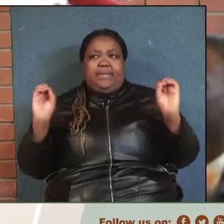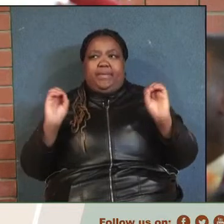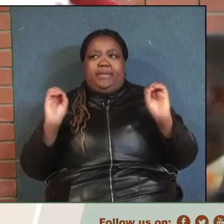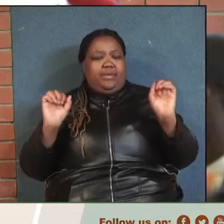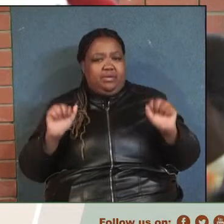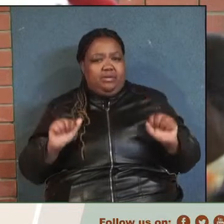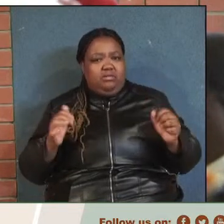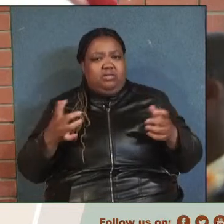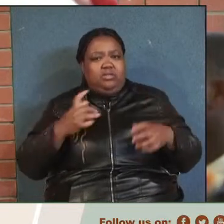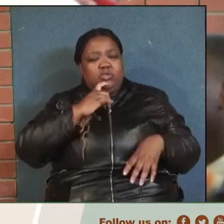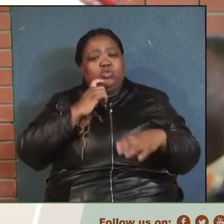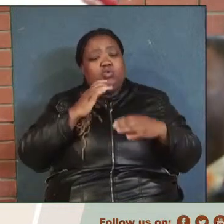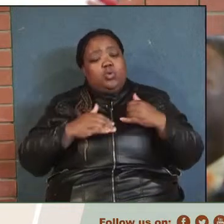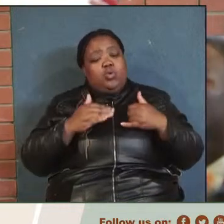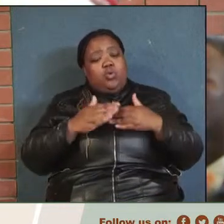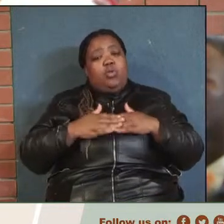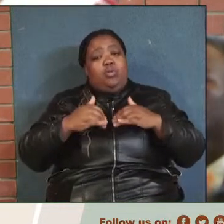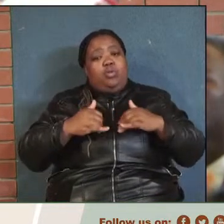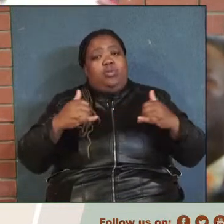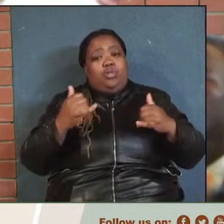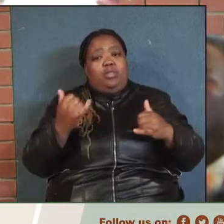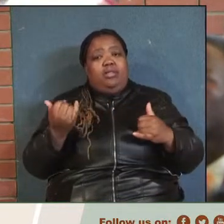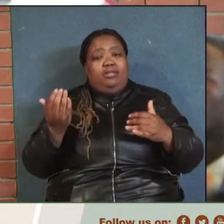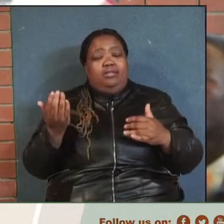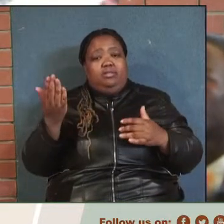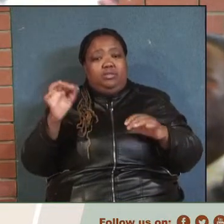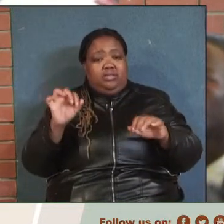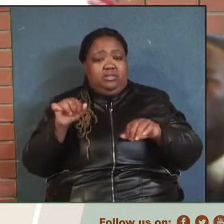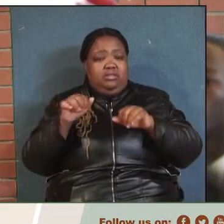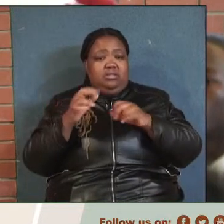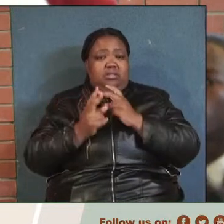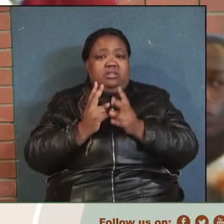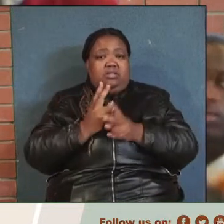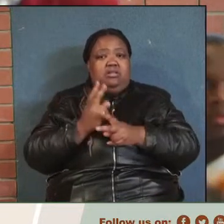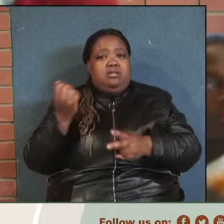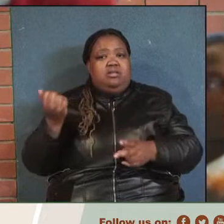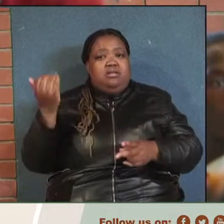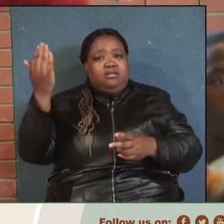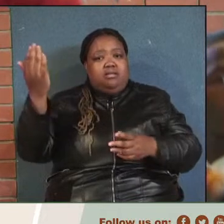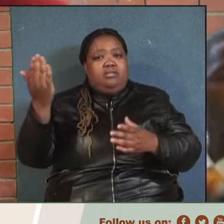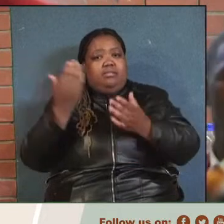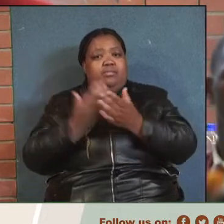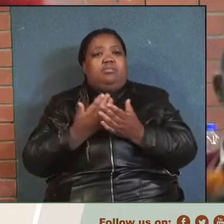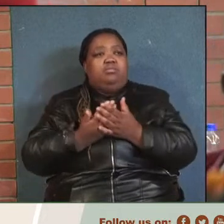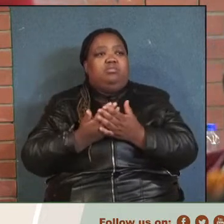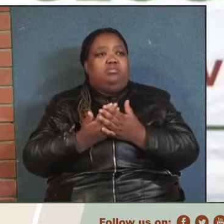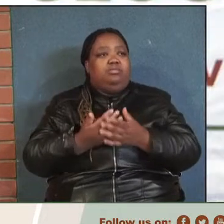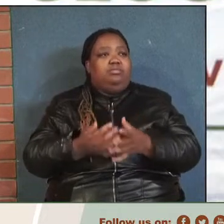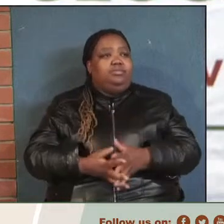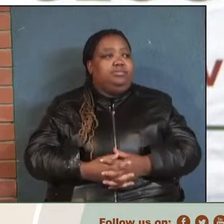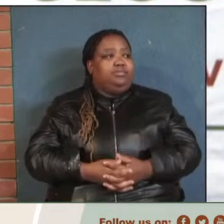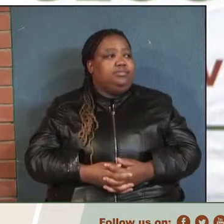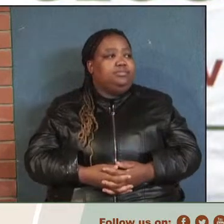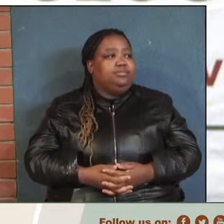used to apply online. So you go to that designated school again and apply. Your view, our vision. Thank you.